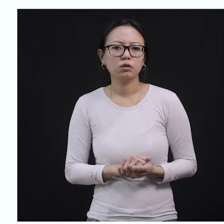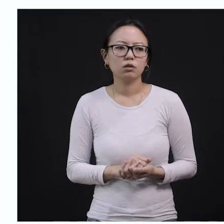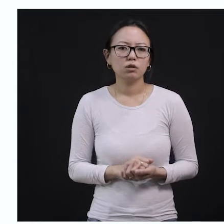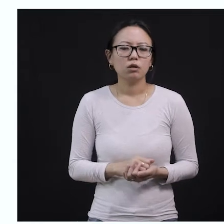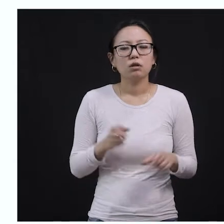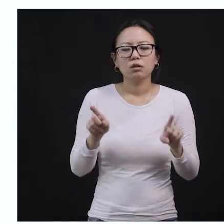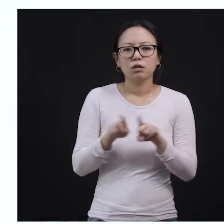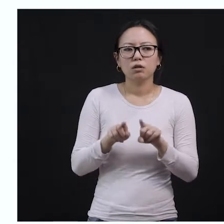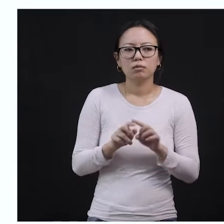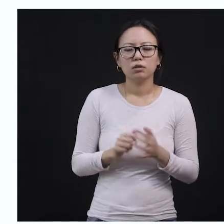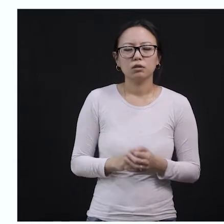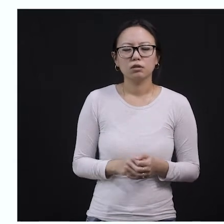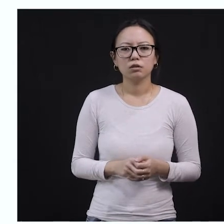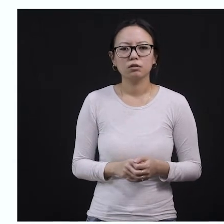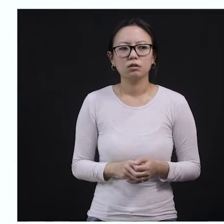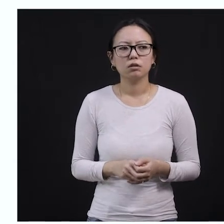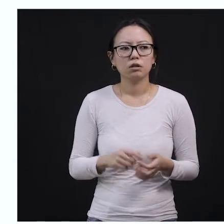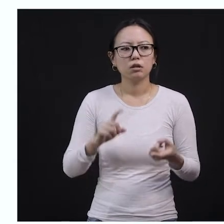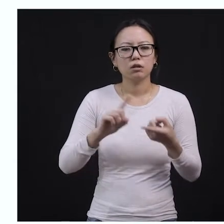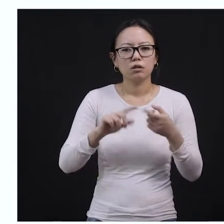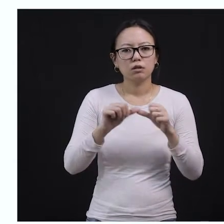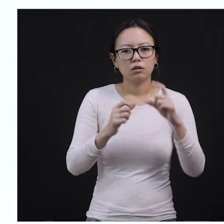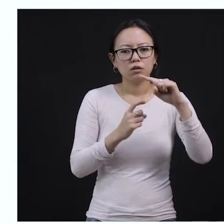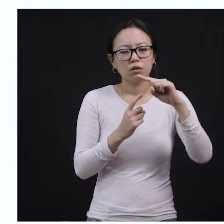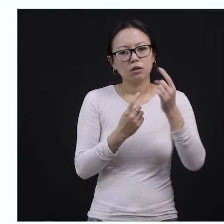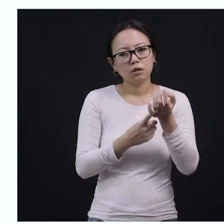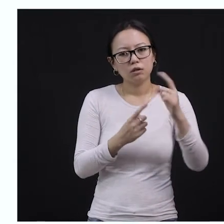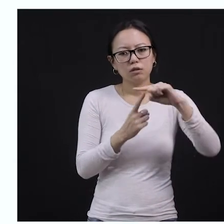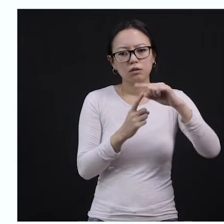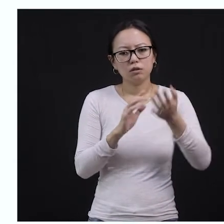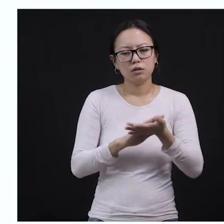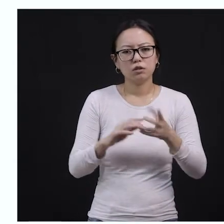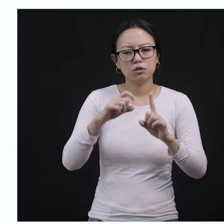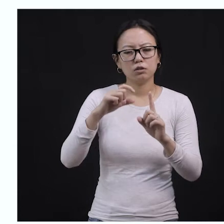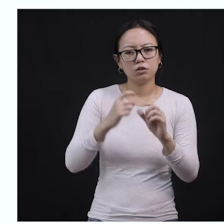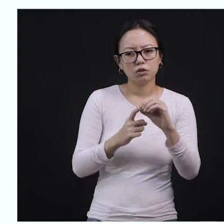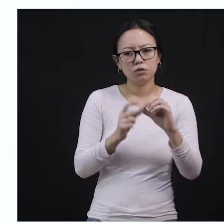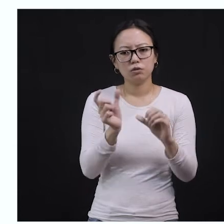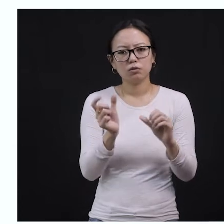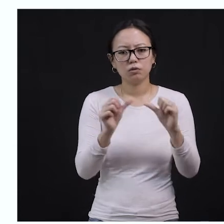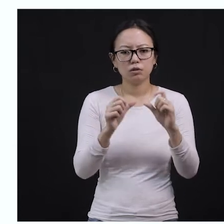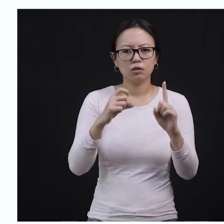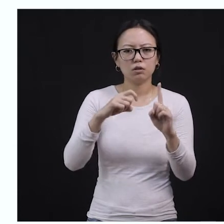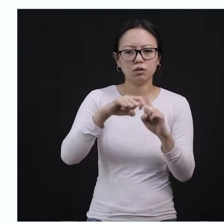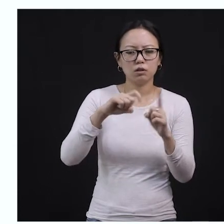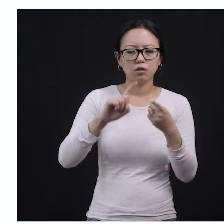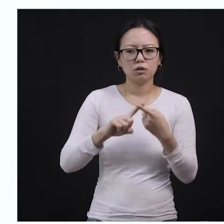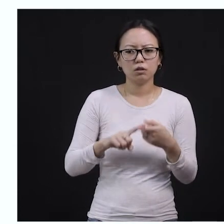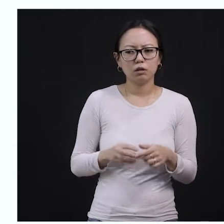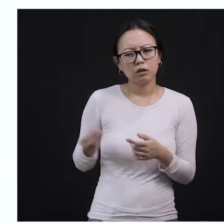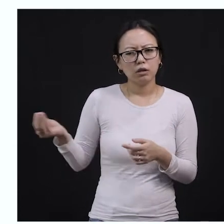for example, a certain earthquake has occurred in one area, all right? Now there is high chance that the next